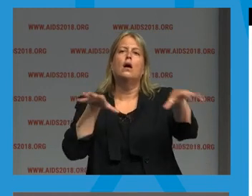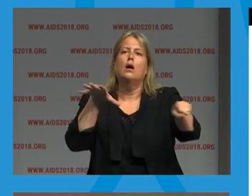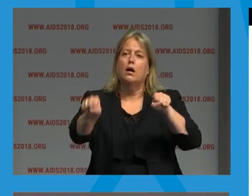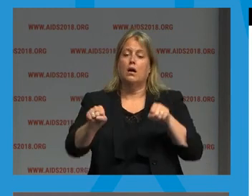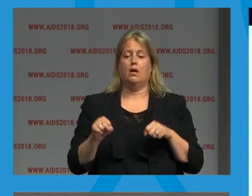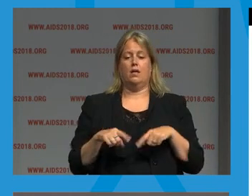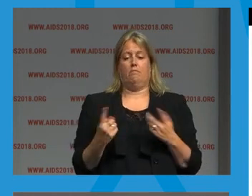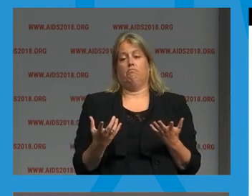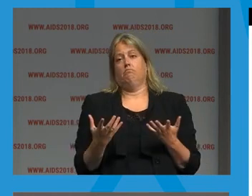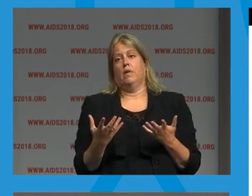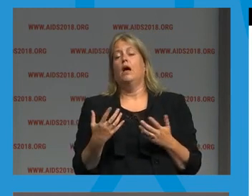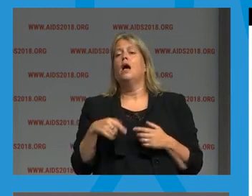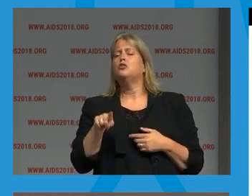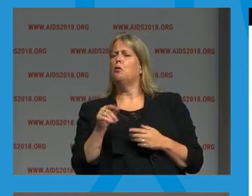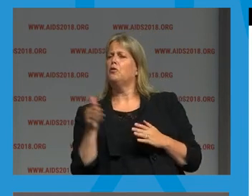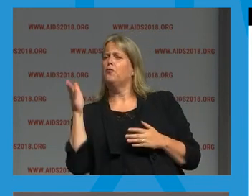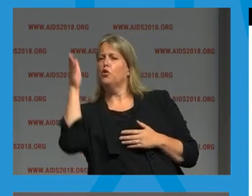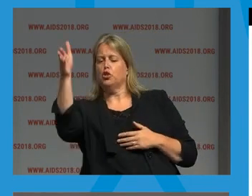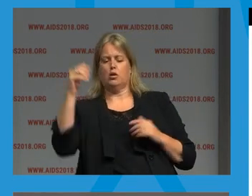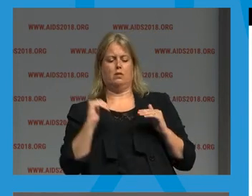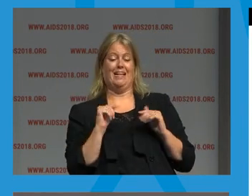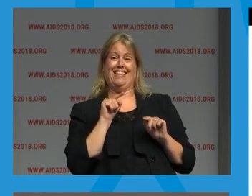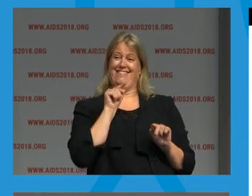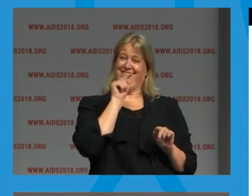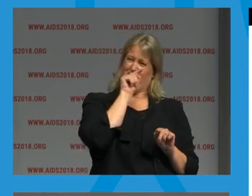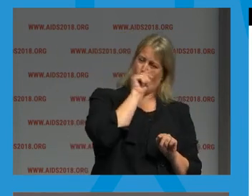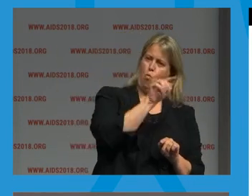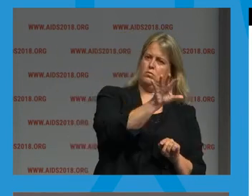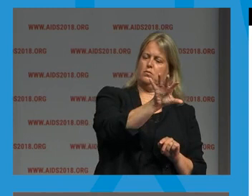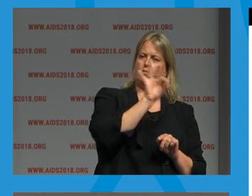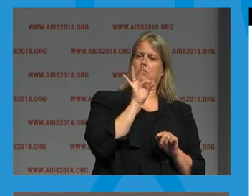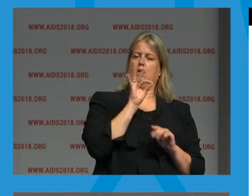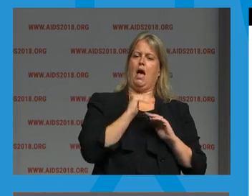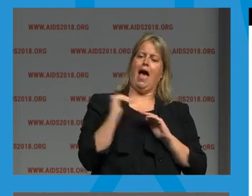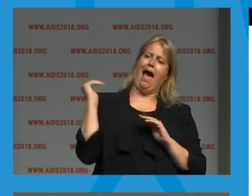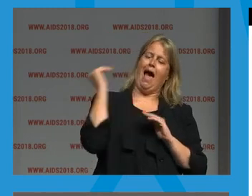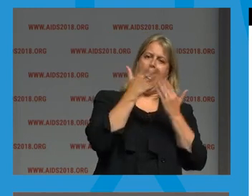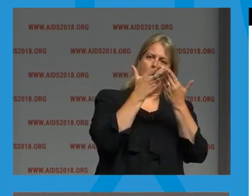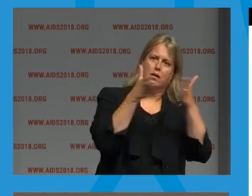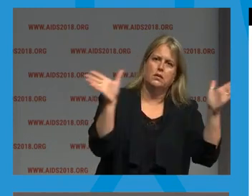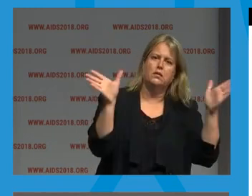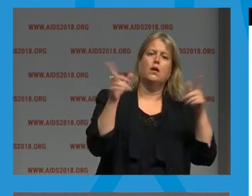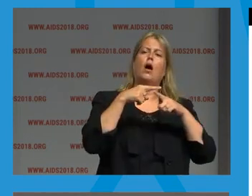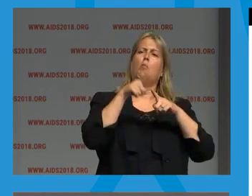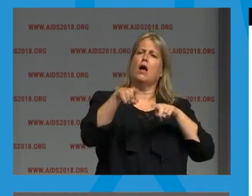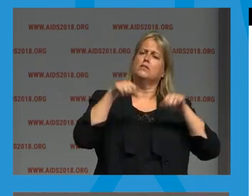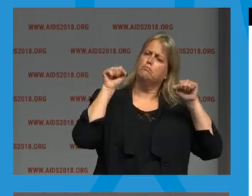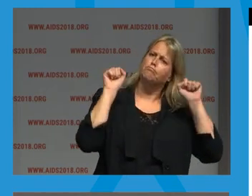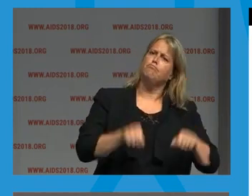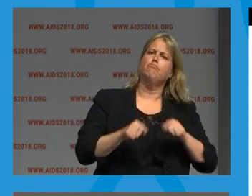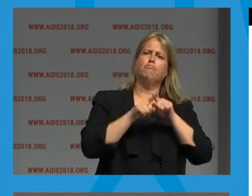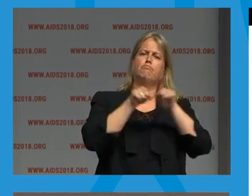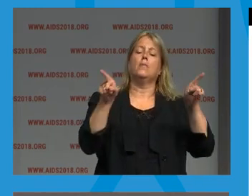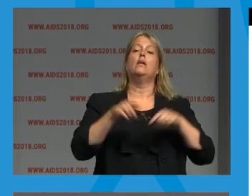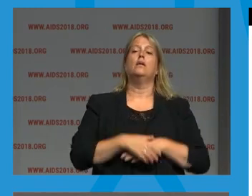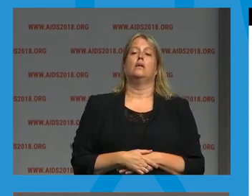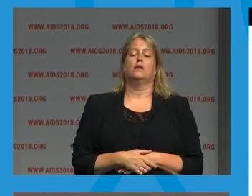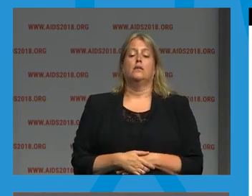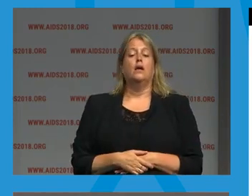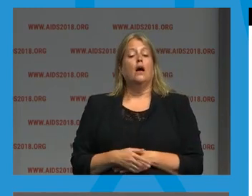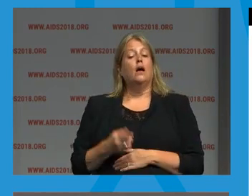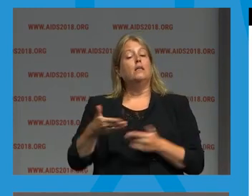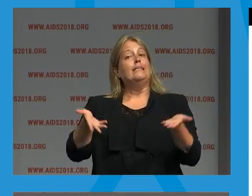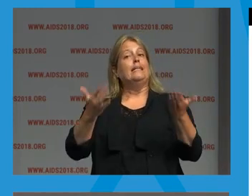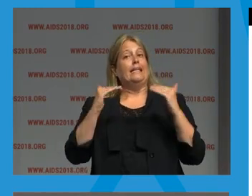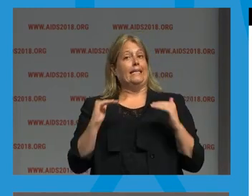trick in the future is to pick those antibodies that have high breadth and high potency. The next is, it would